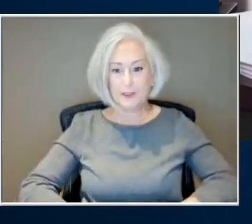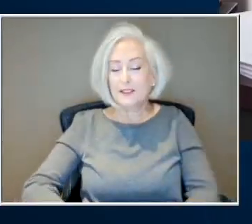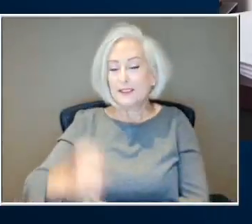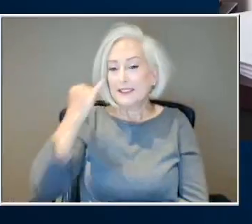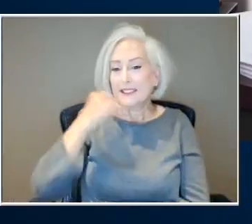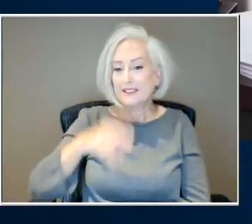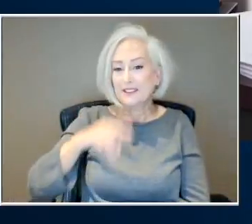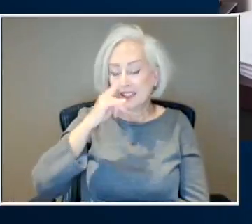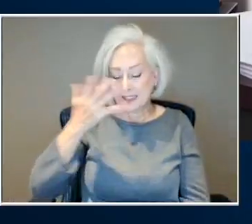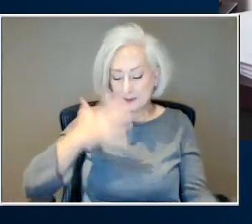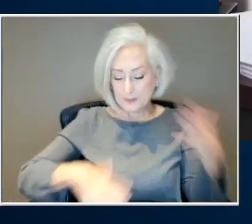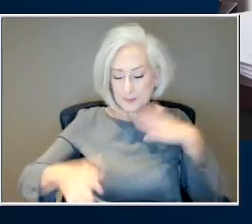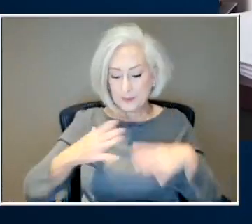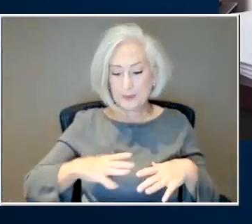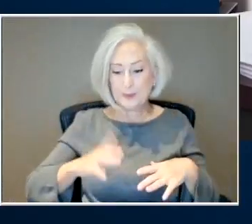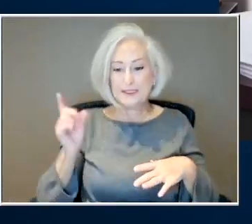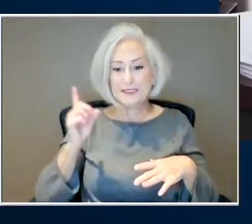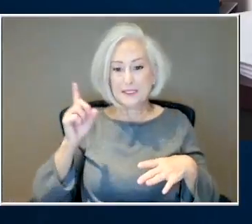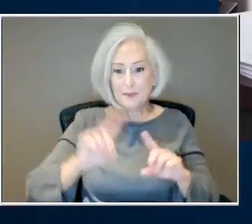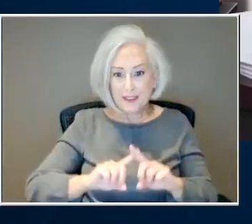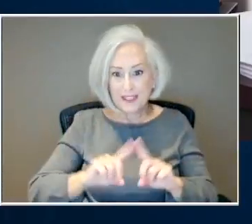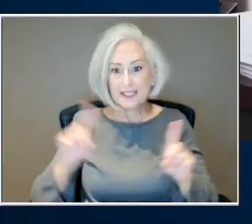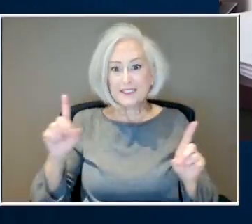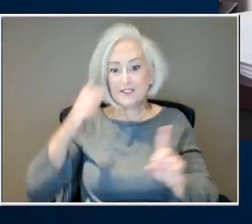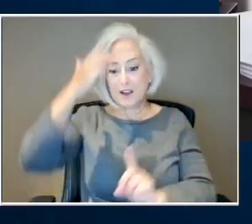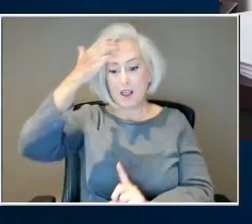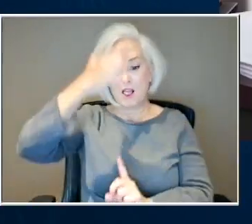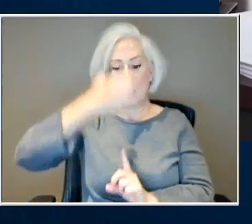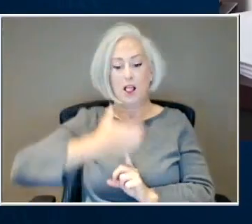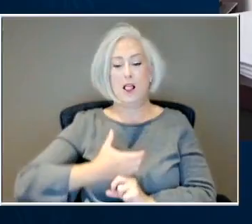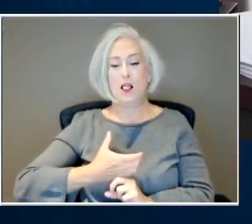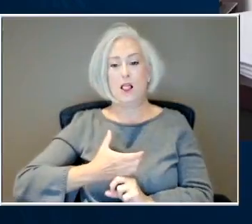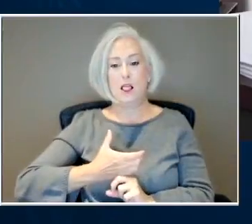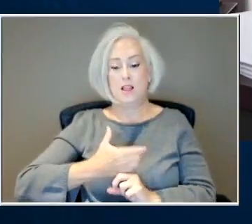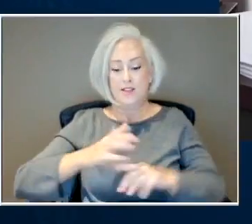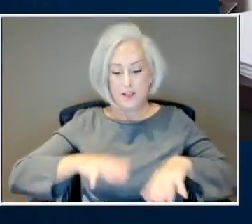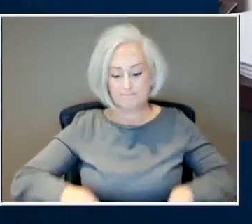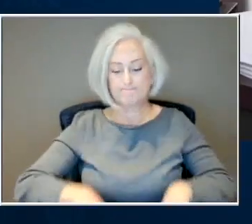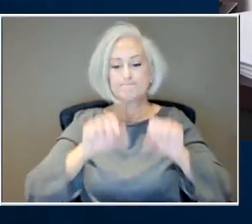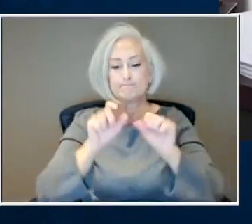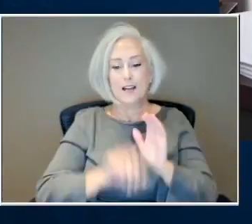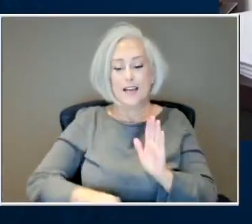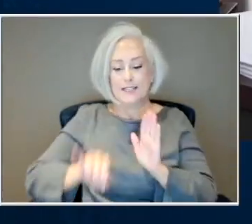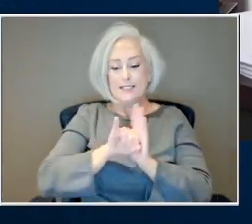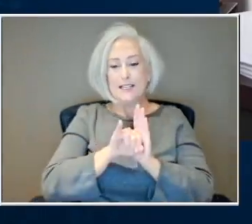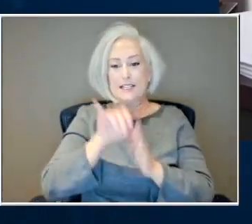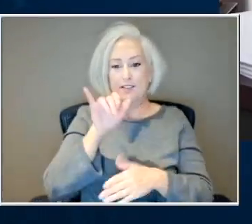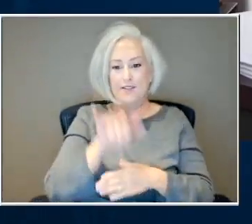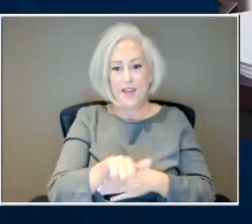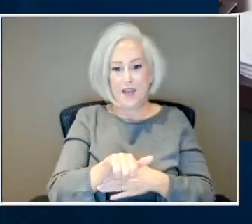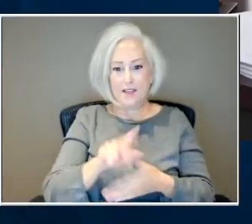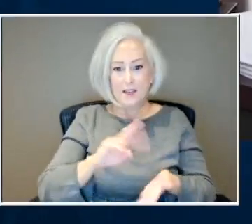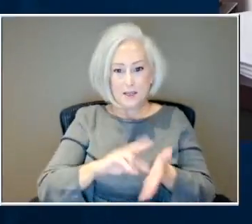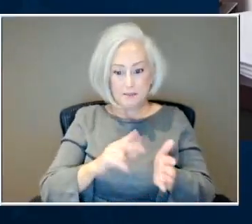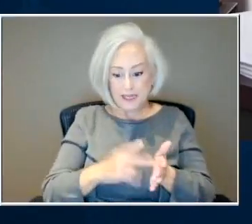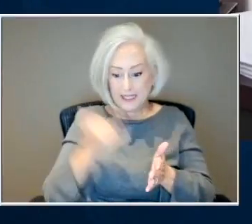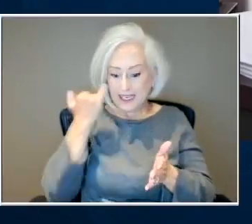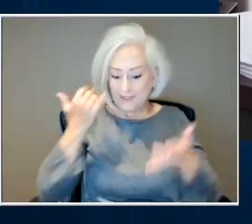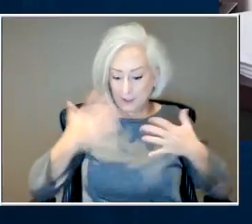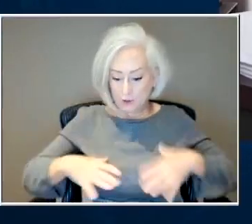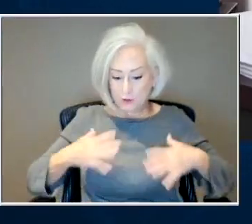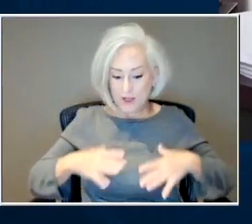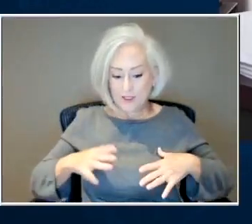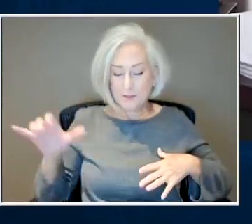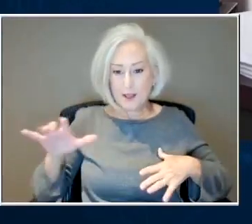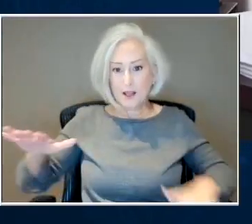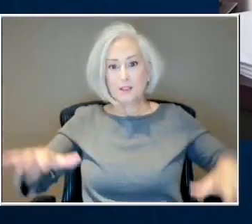something else, they can tend to take on the identity of that person or thing. So kids who are dressed up as a zombie might